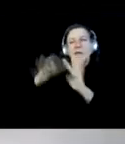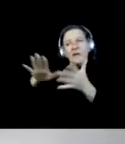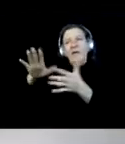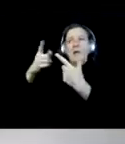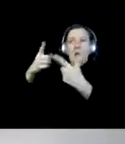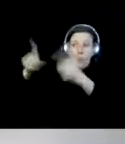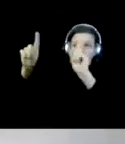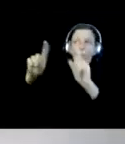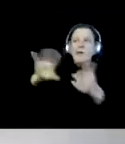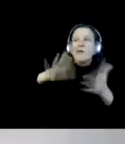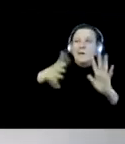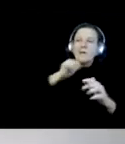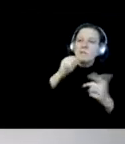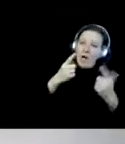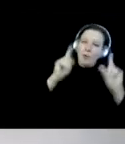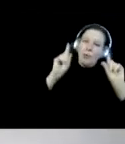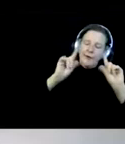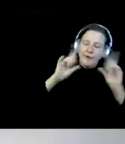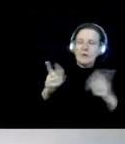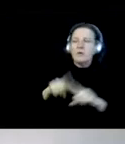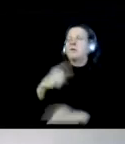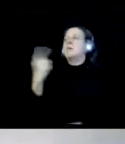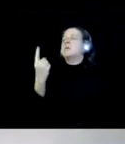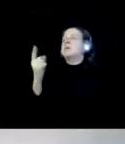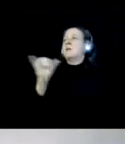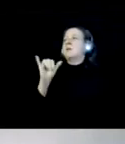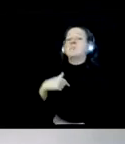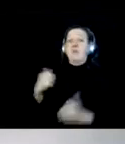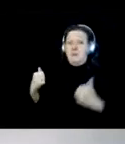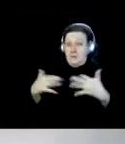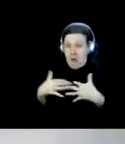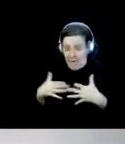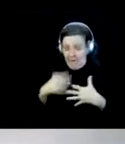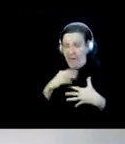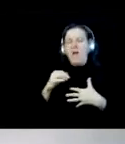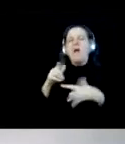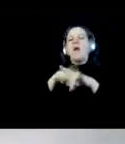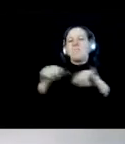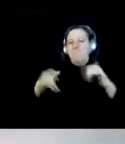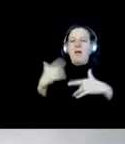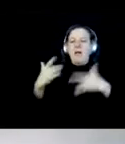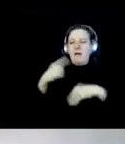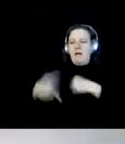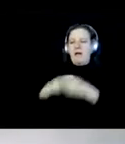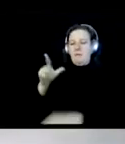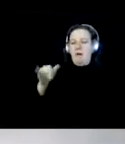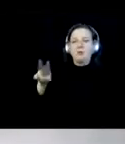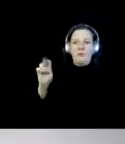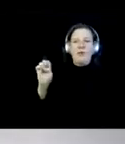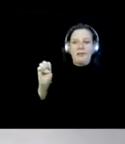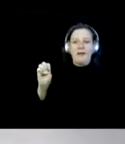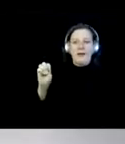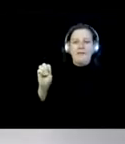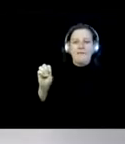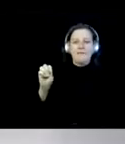that was both like terrifying and exciting about doing it live, was that you There's can't less